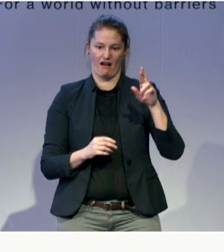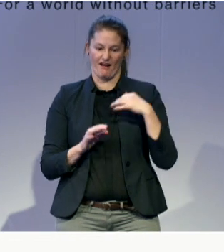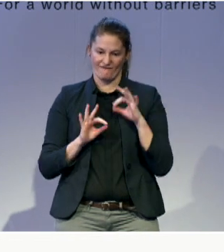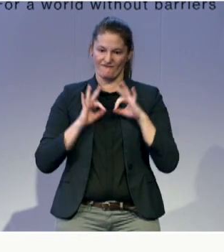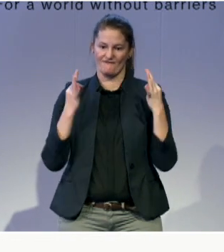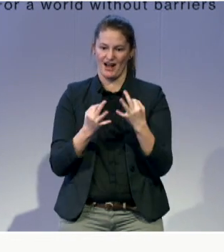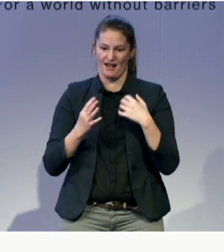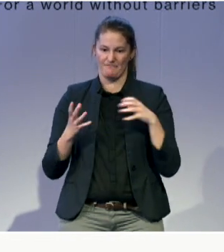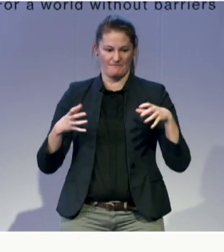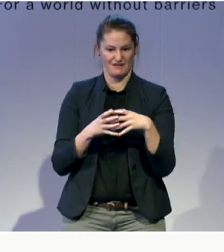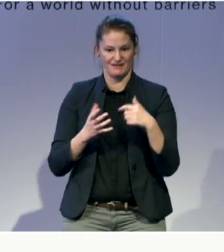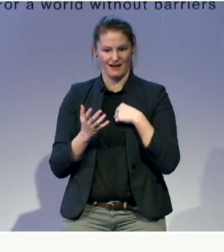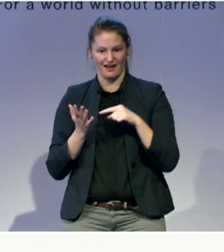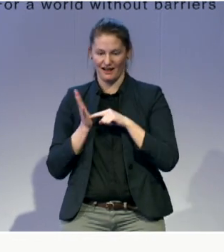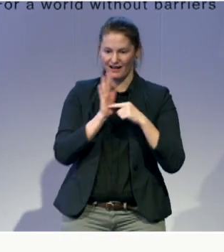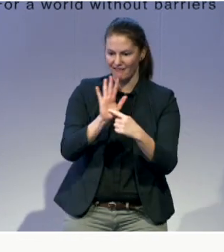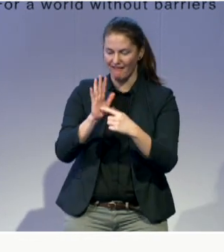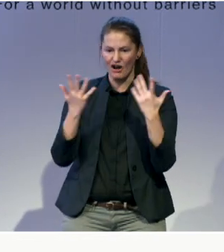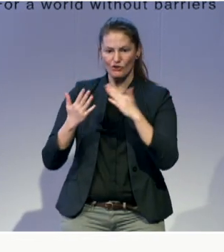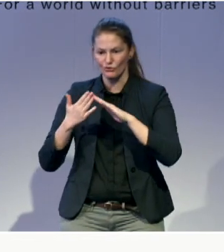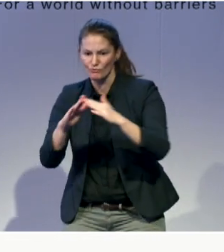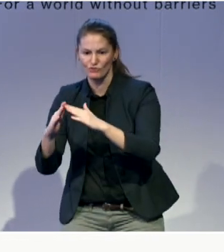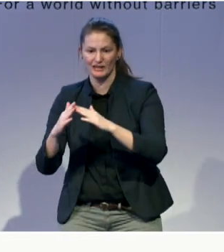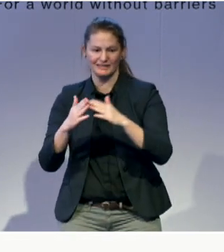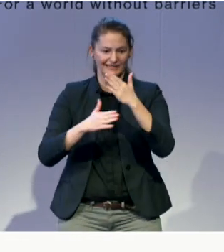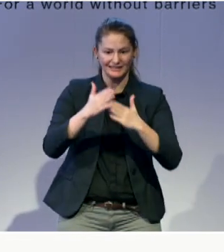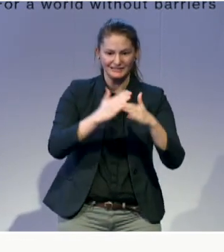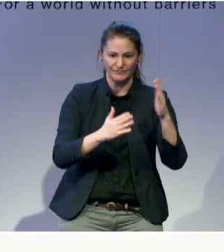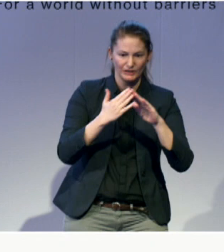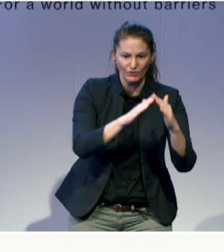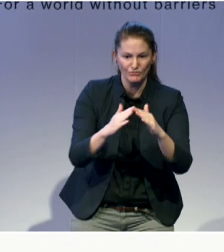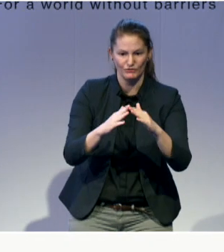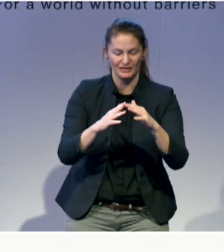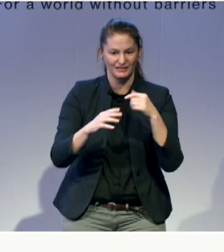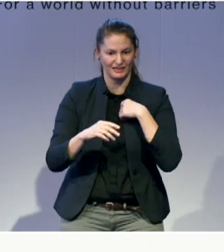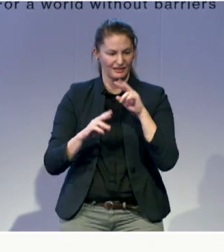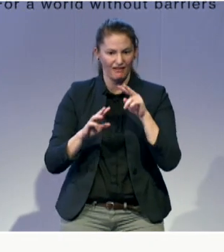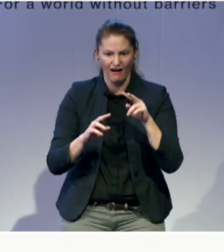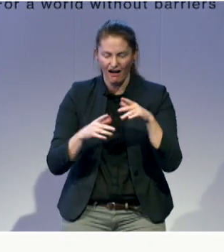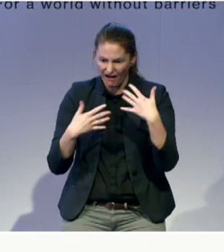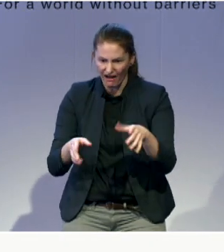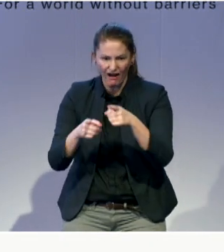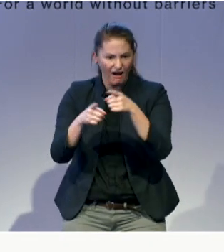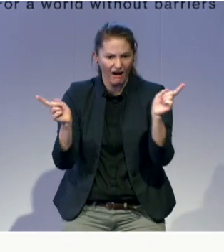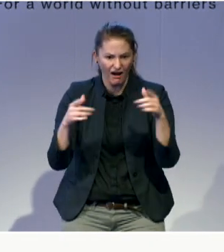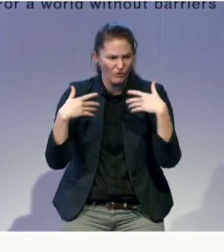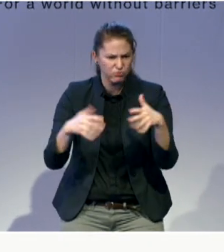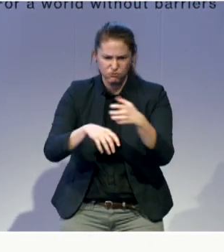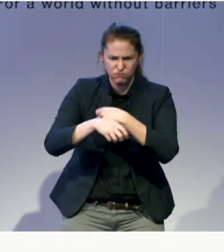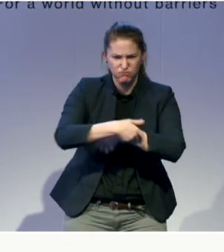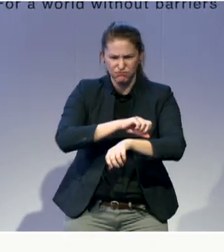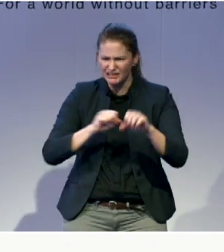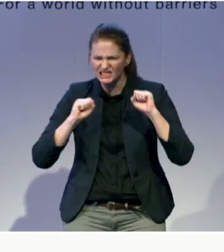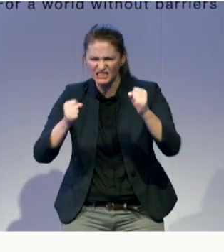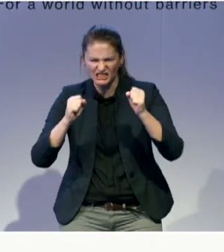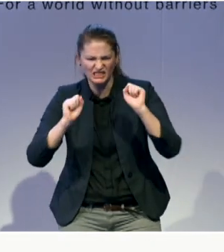And it makes me getting up, fighting for my daughter every day of my life so easy when I am inspired by all of